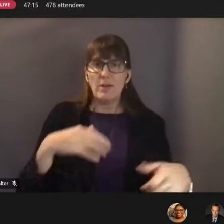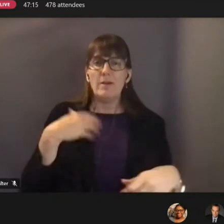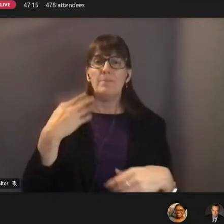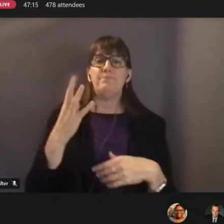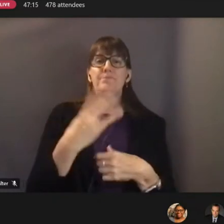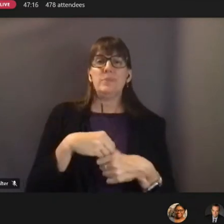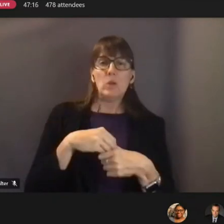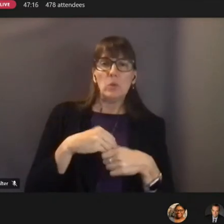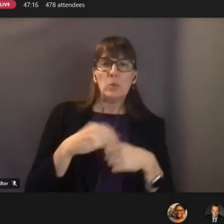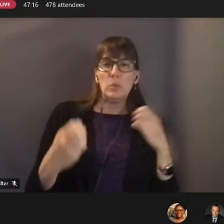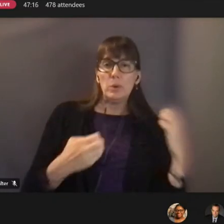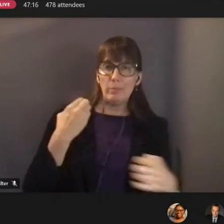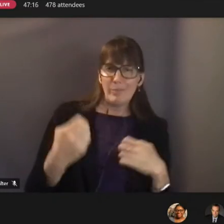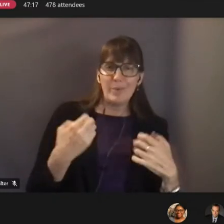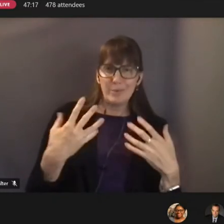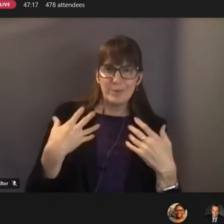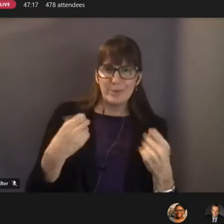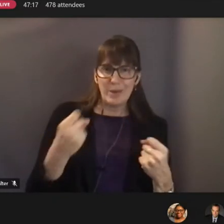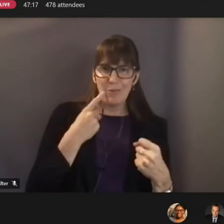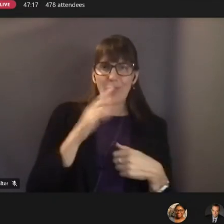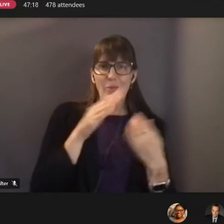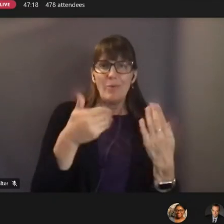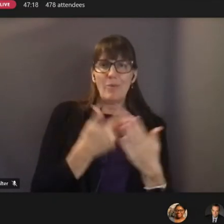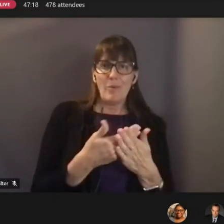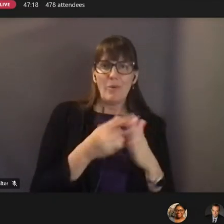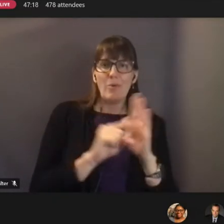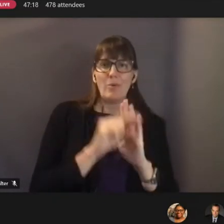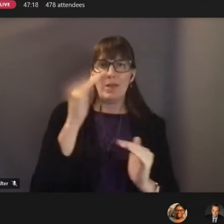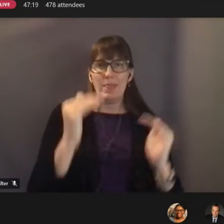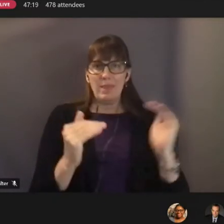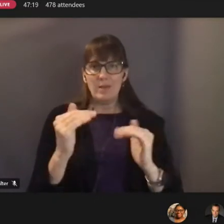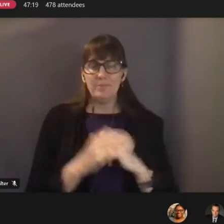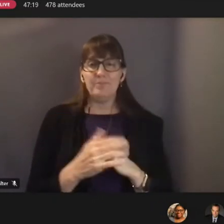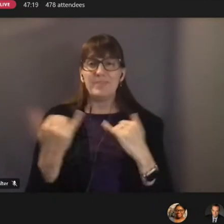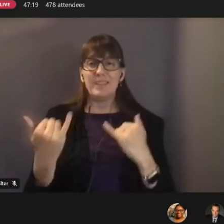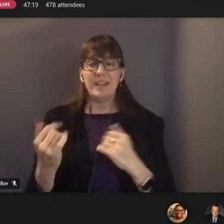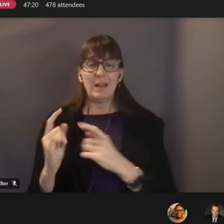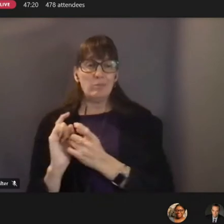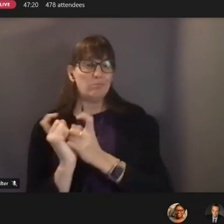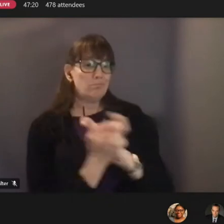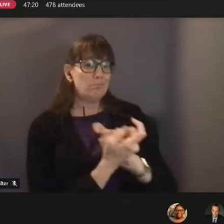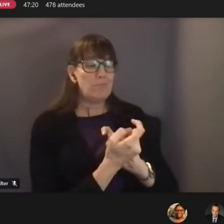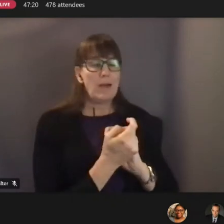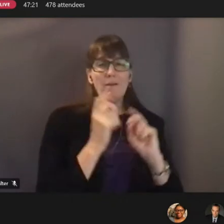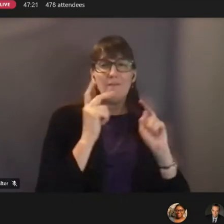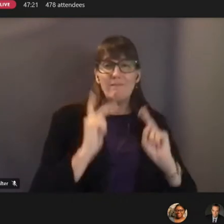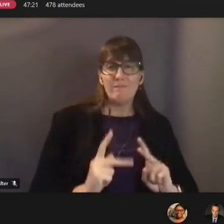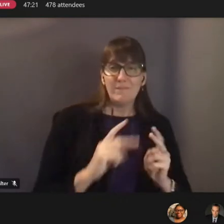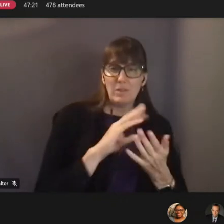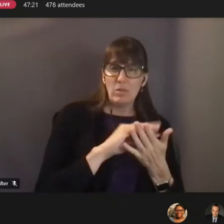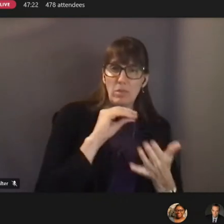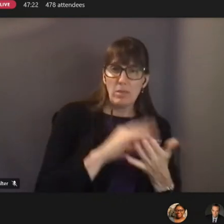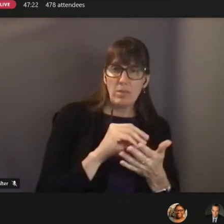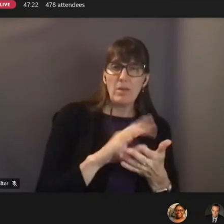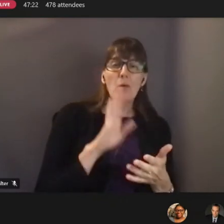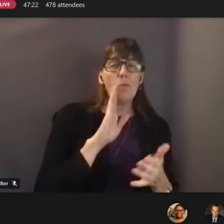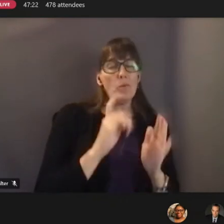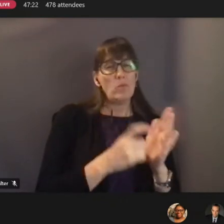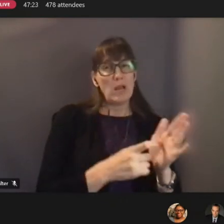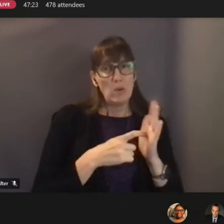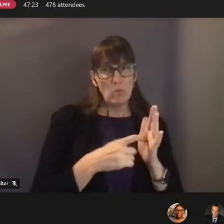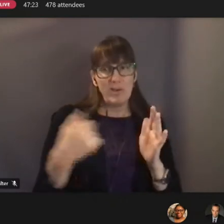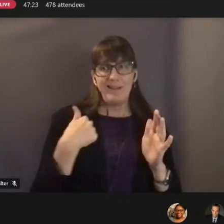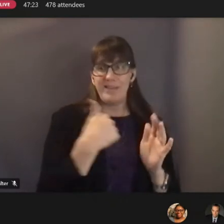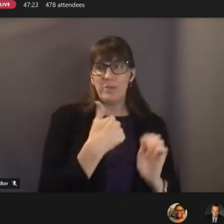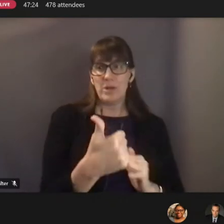levels. Transitioning back to full-time in-person learning will require that we address the various needs of students. These needs may